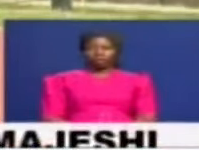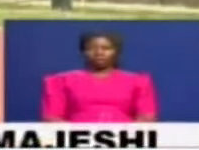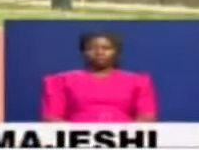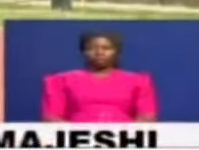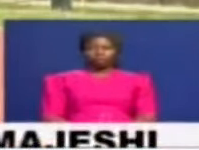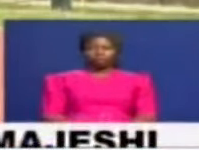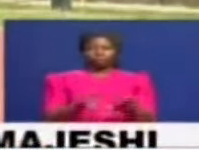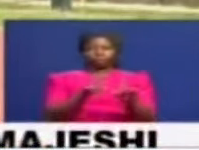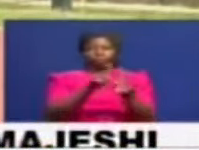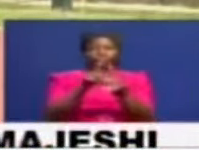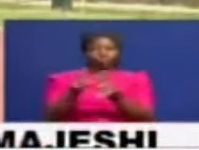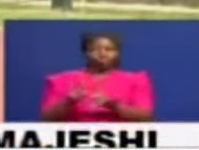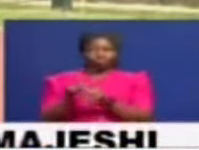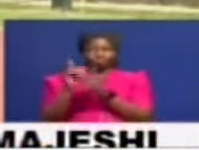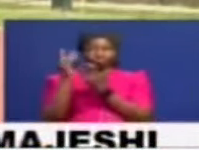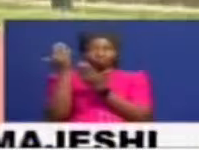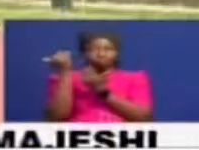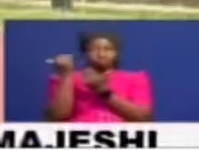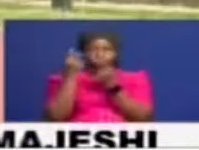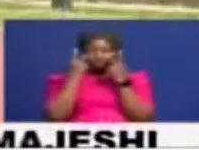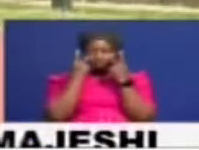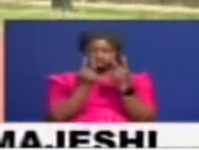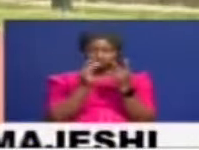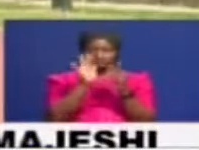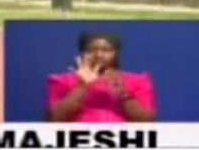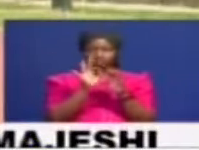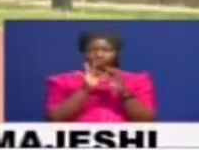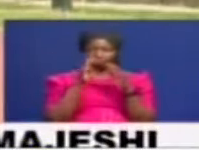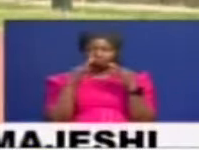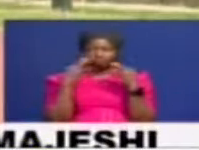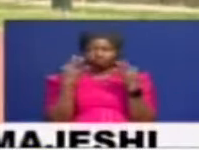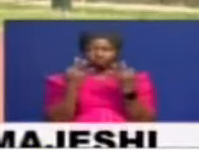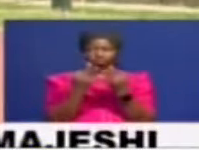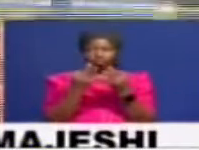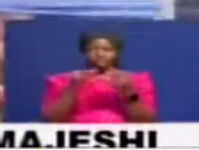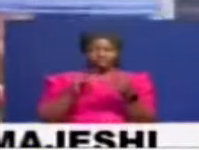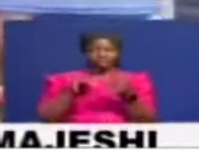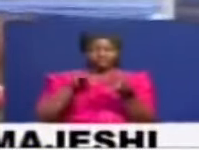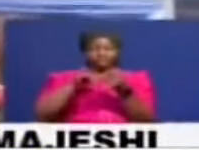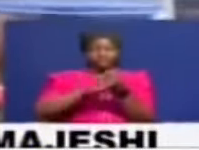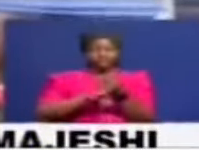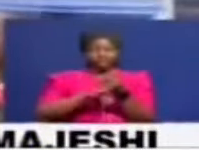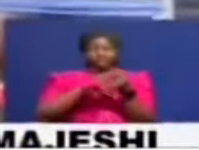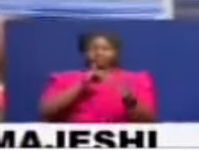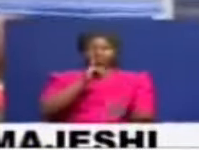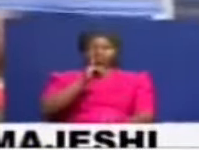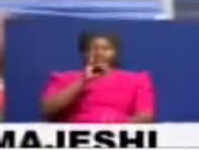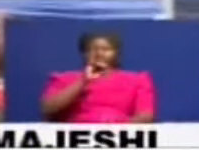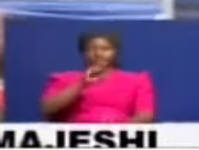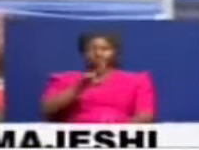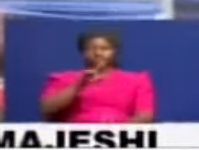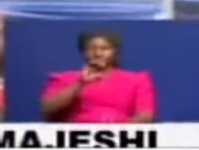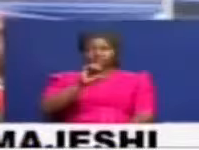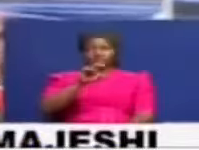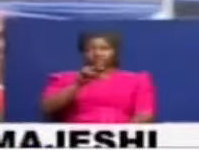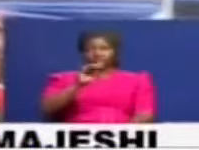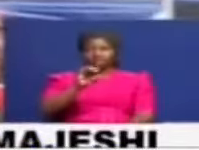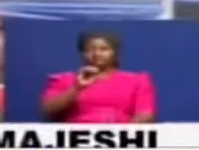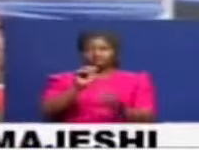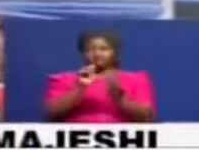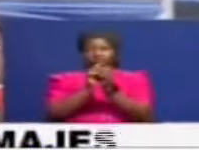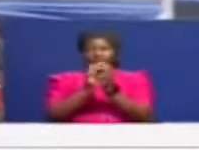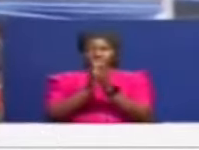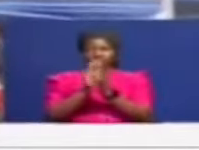the church, but unfortunately, the general is not there. But the exercise will equally continue.